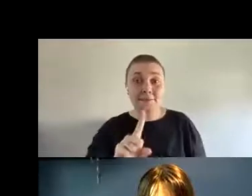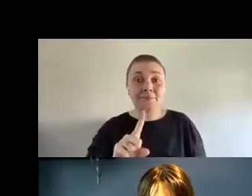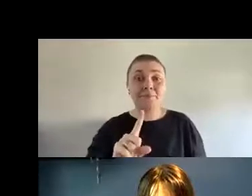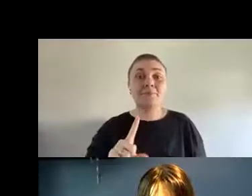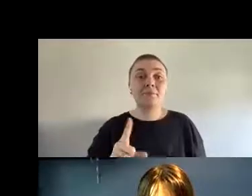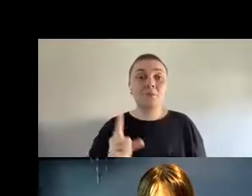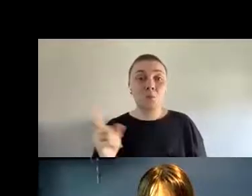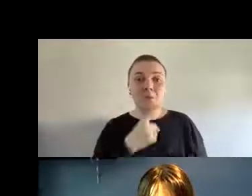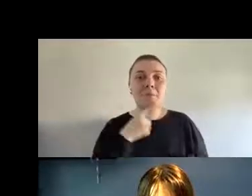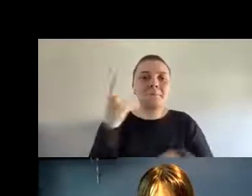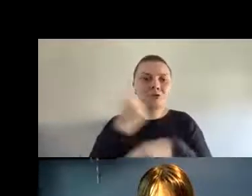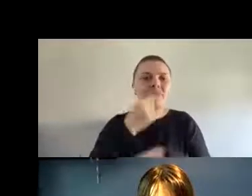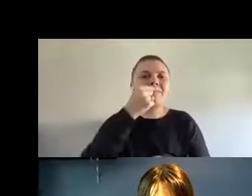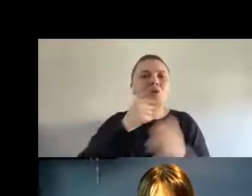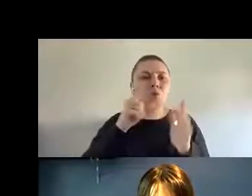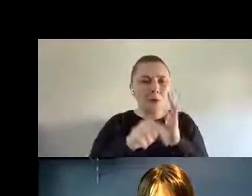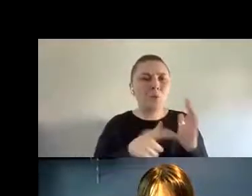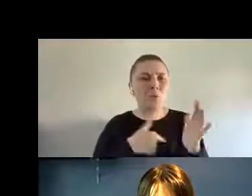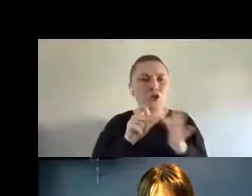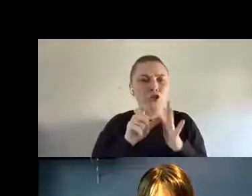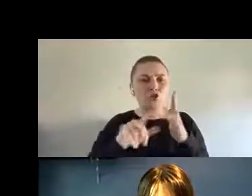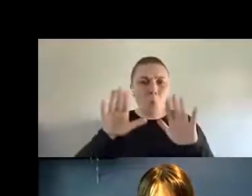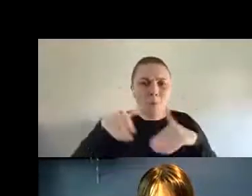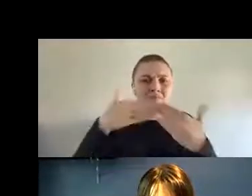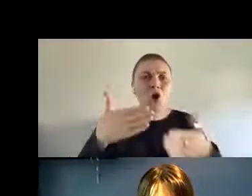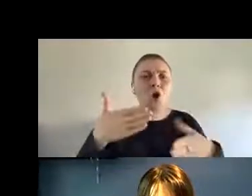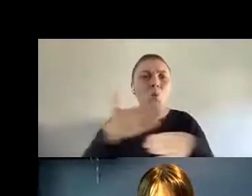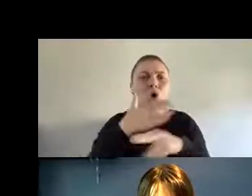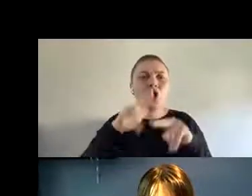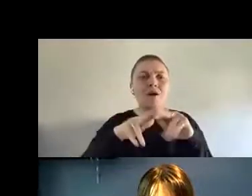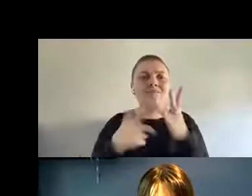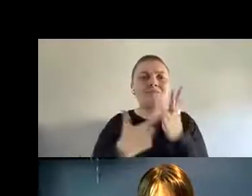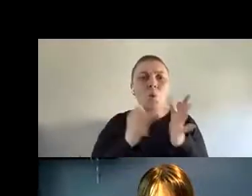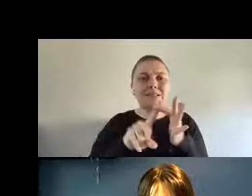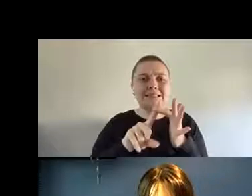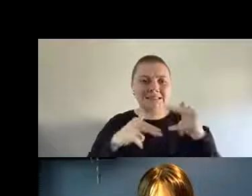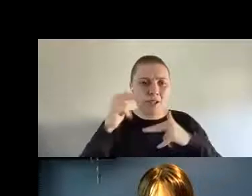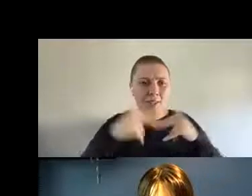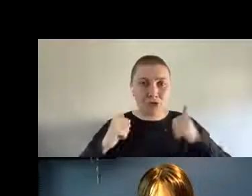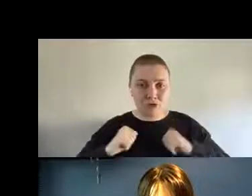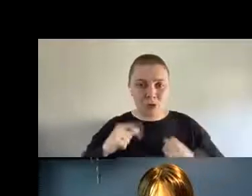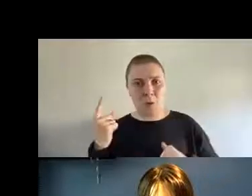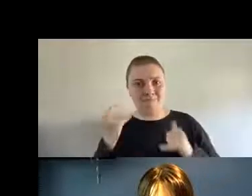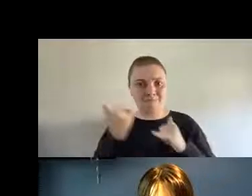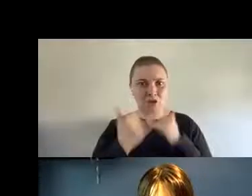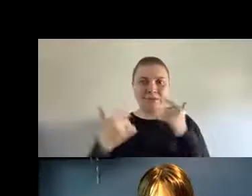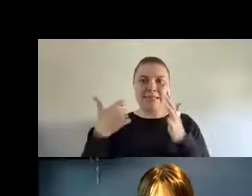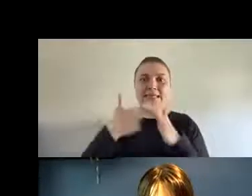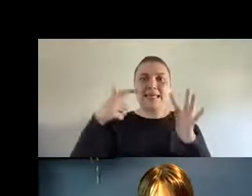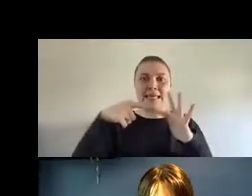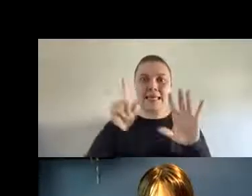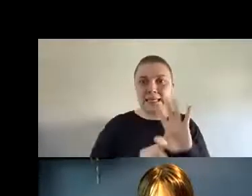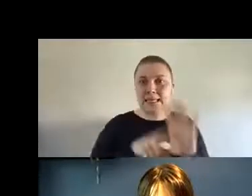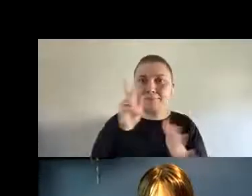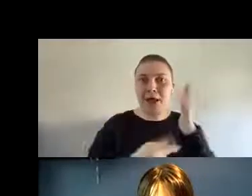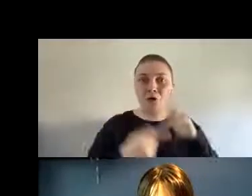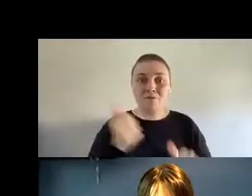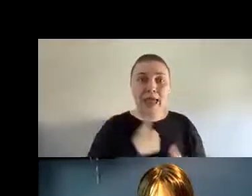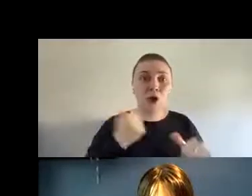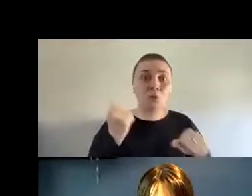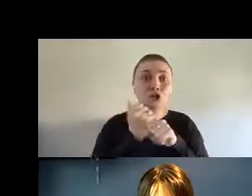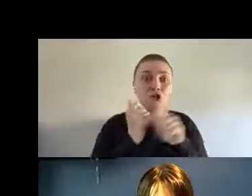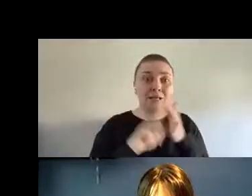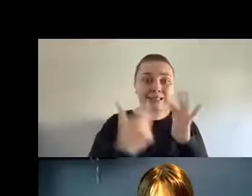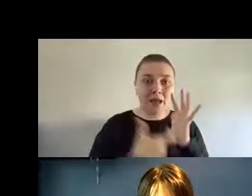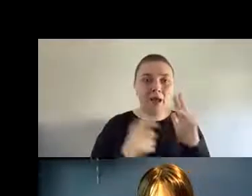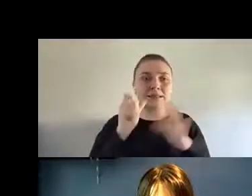we mentioned a few times that we do offer workforce development training. That's one of the very key aspects of our gender and